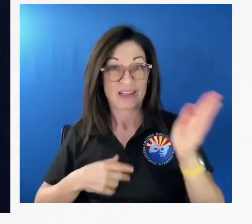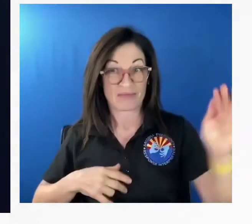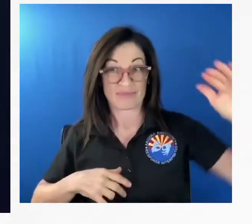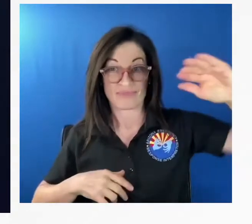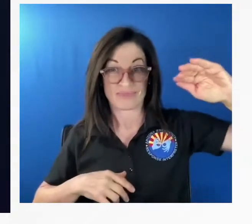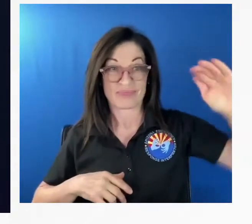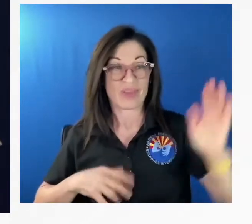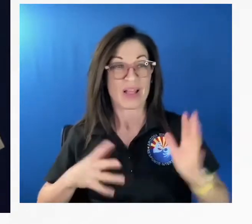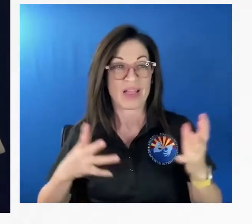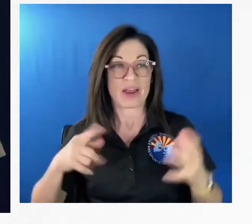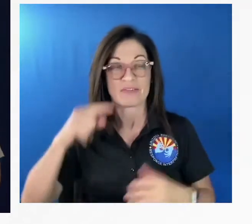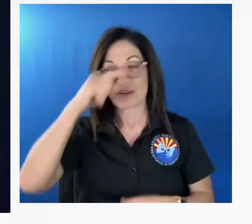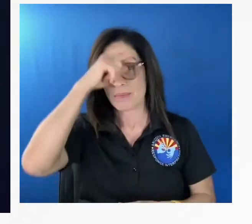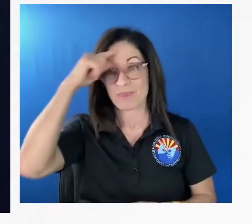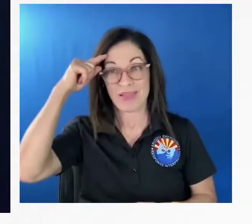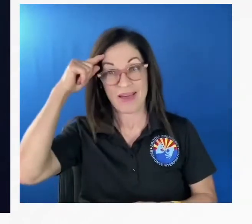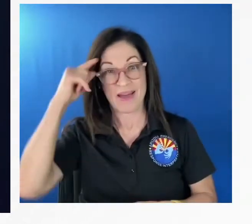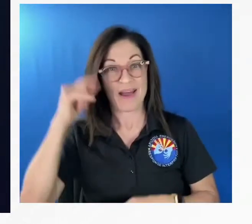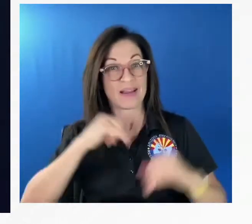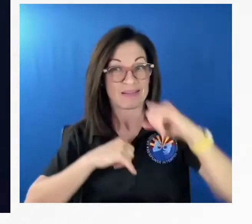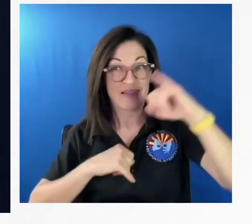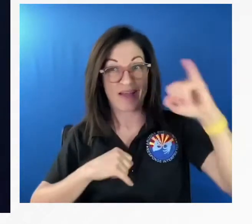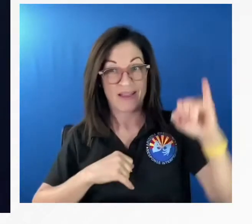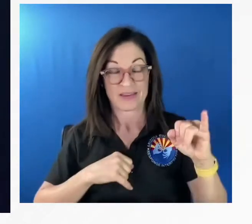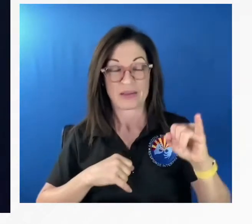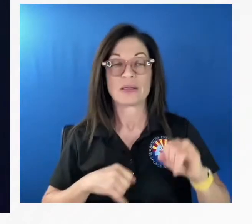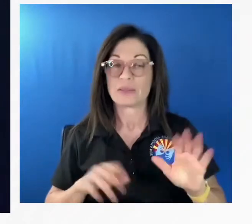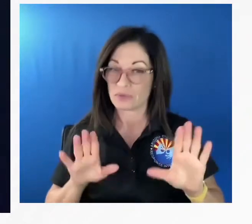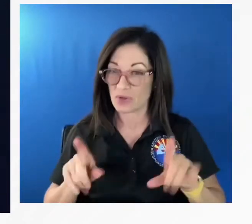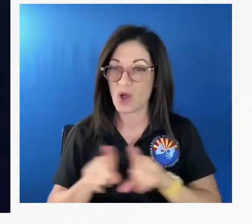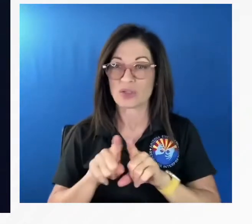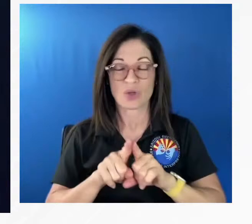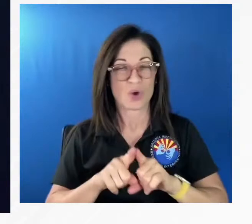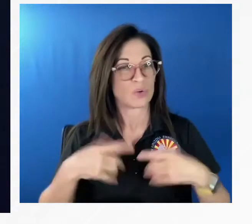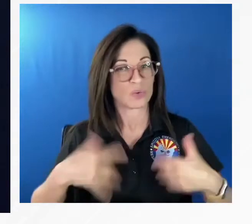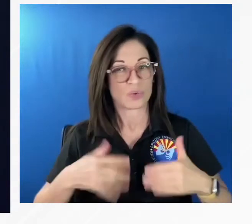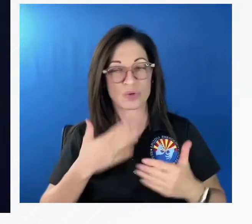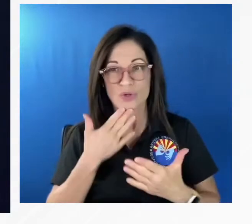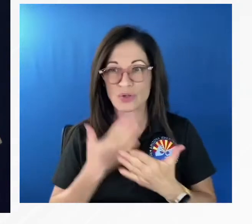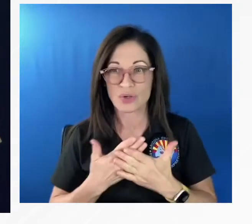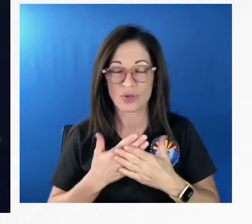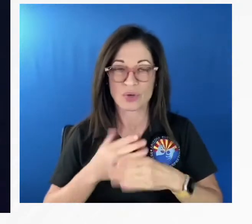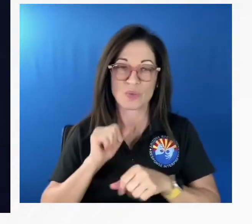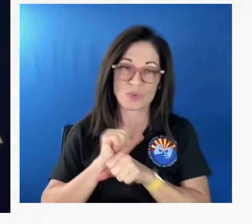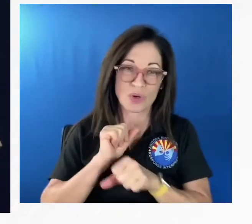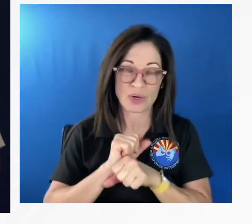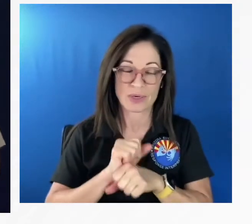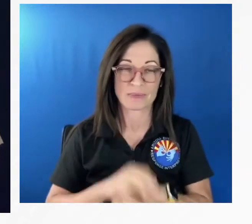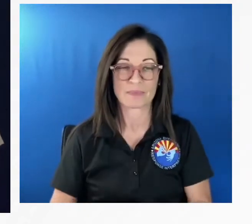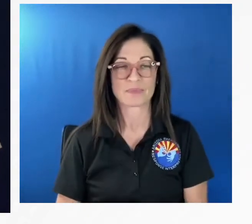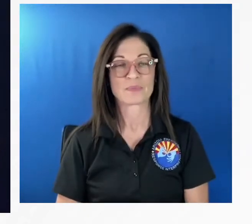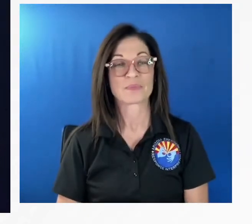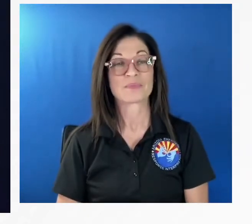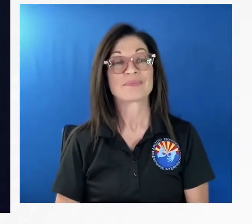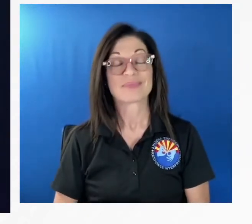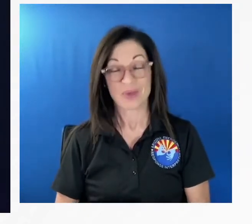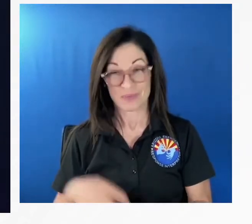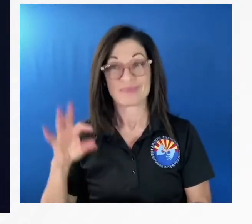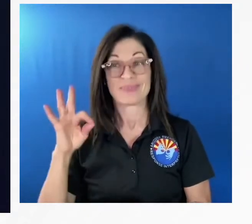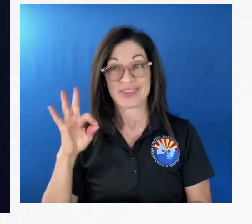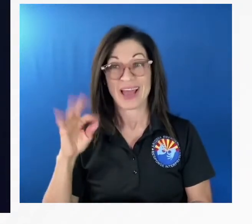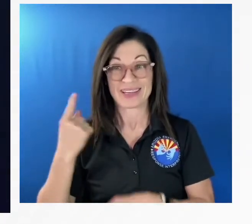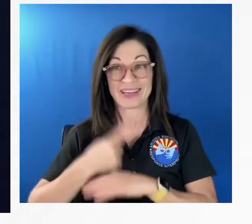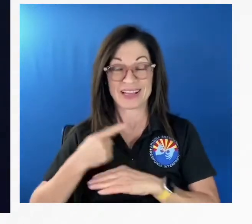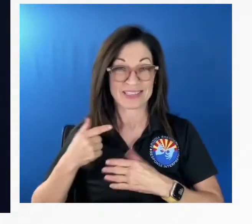section, which is really also some really good, impressive work. So now, 9 days later,